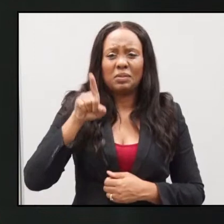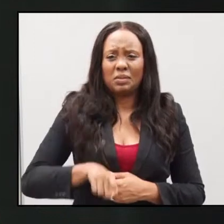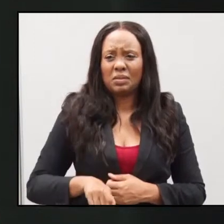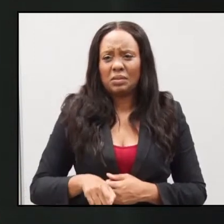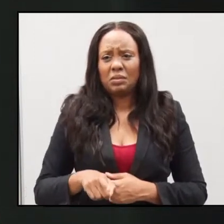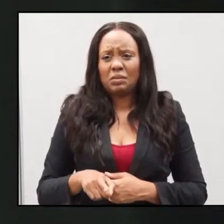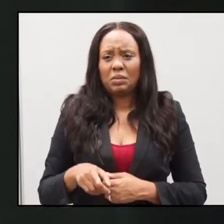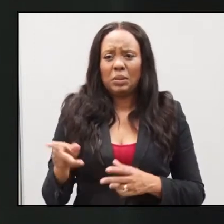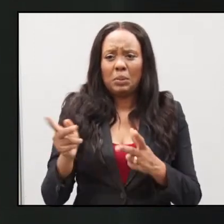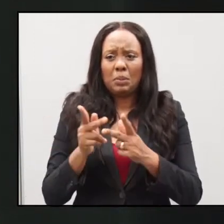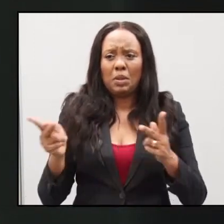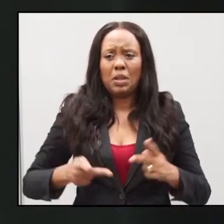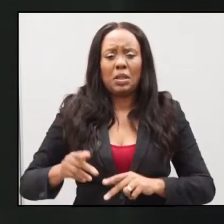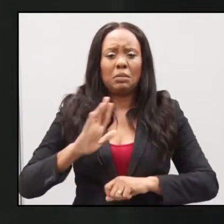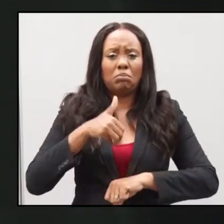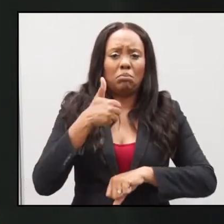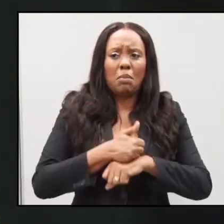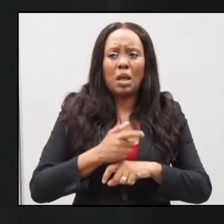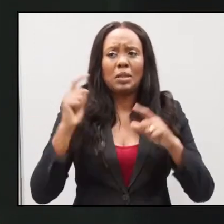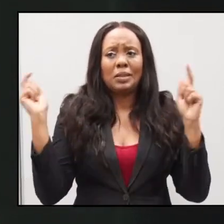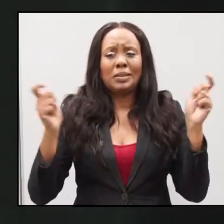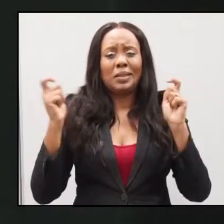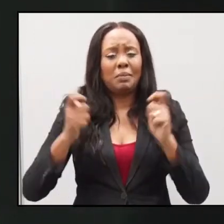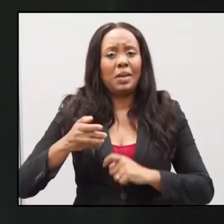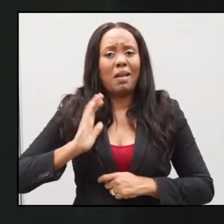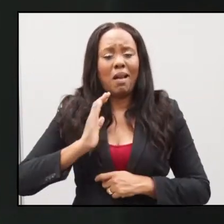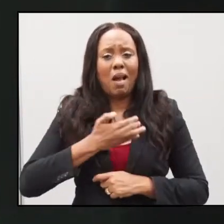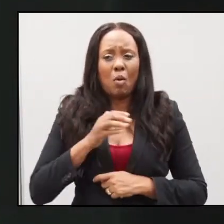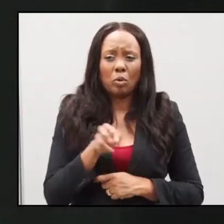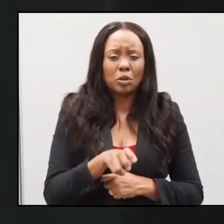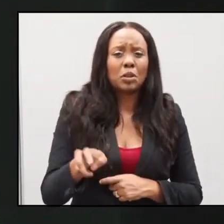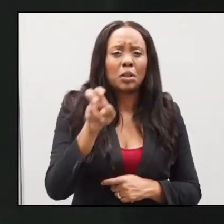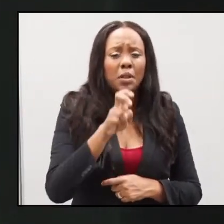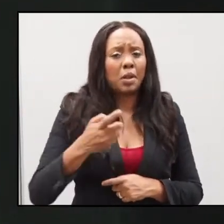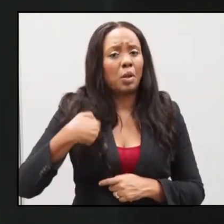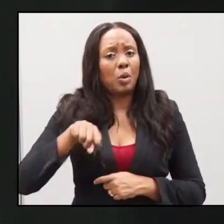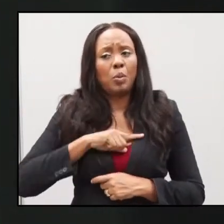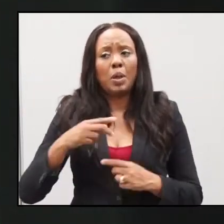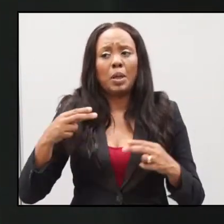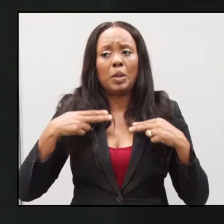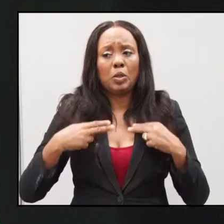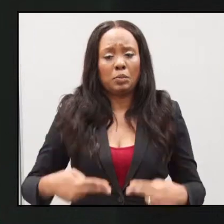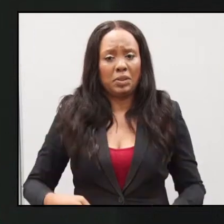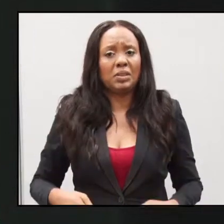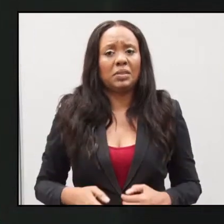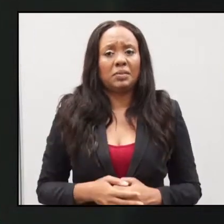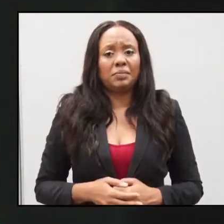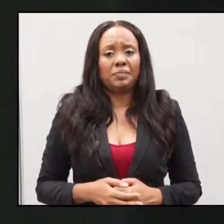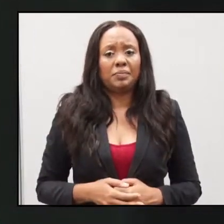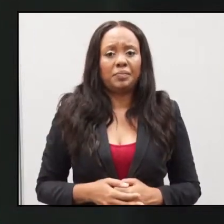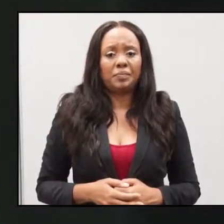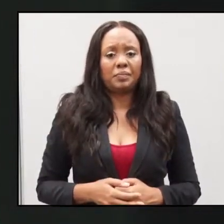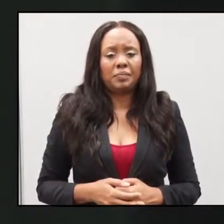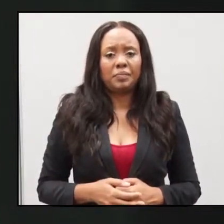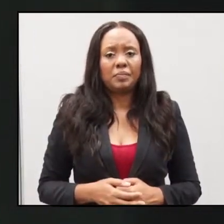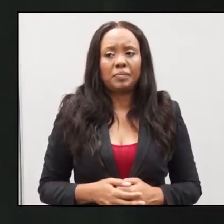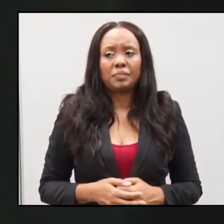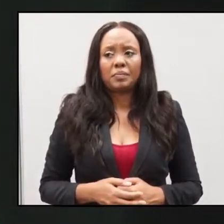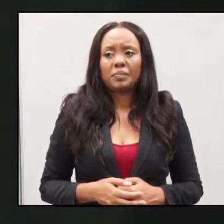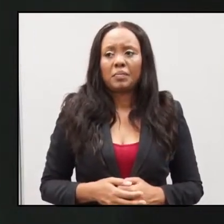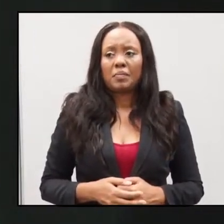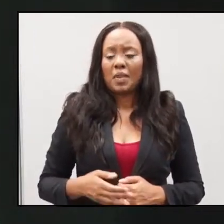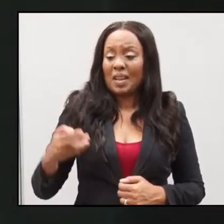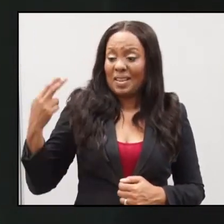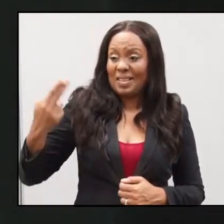and commemorate our rituals as human beings. And there is a history throughout the beginnings